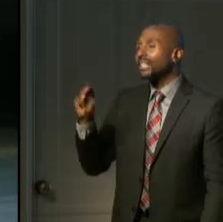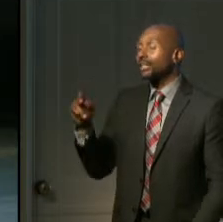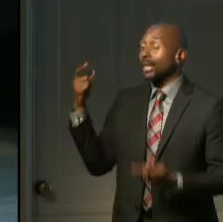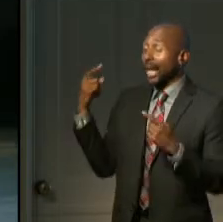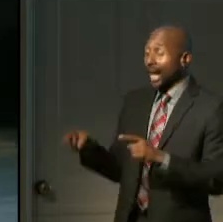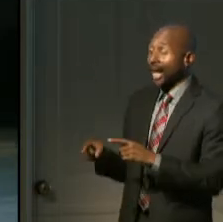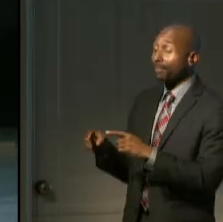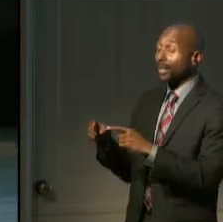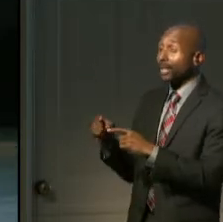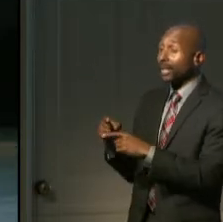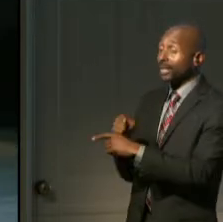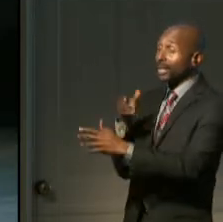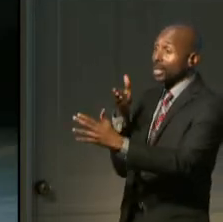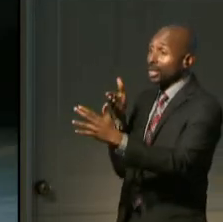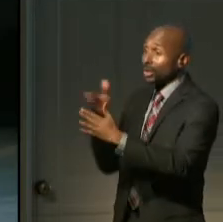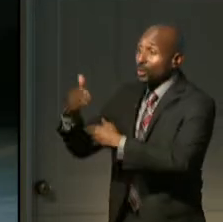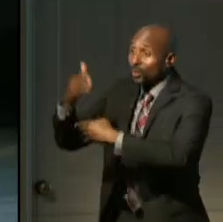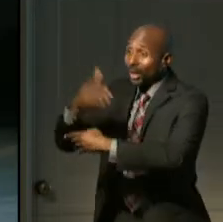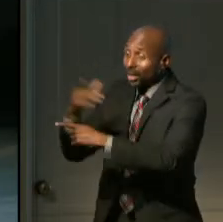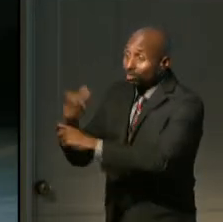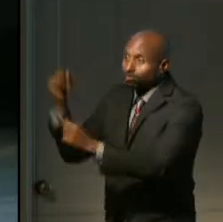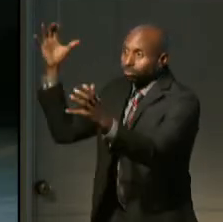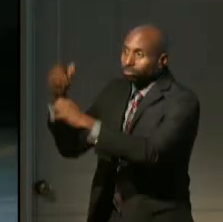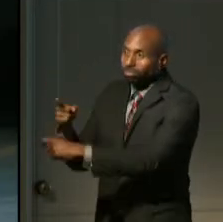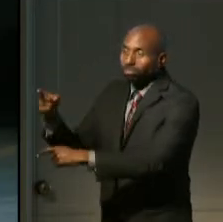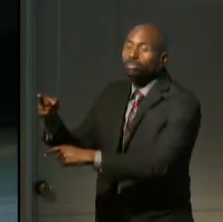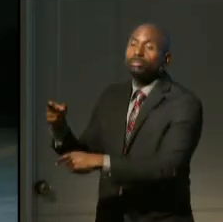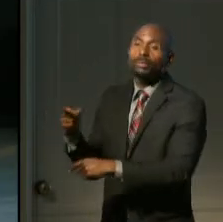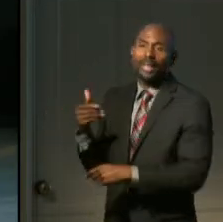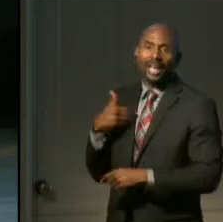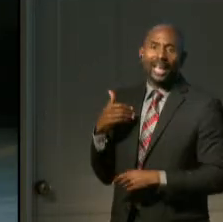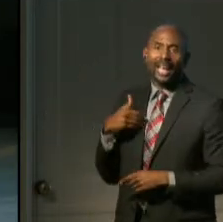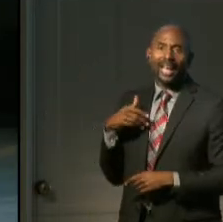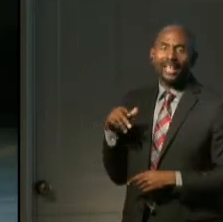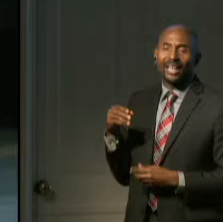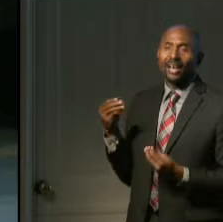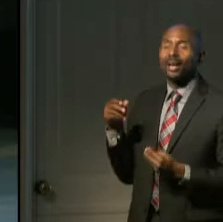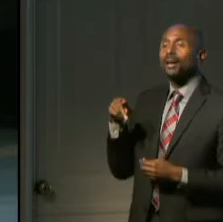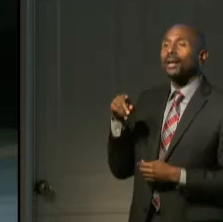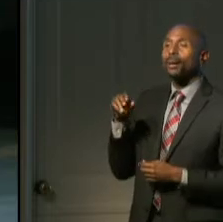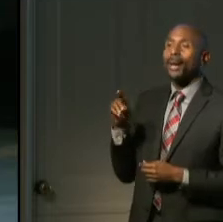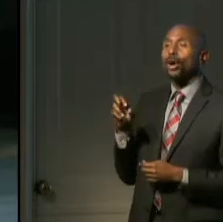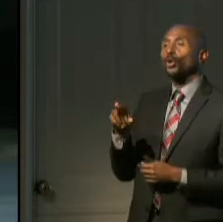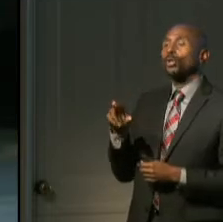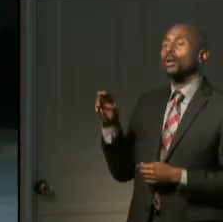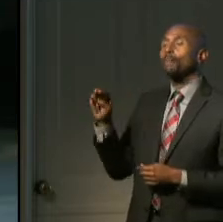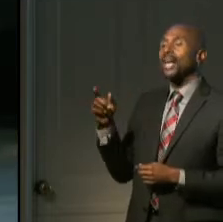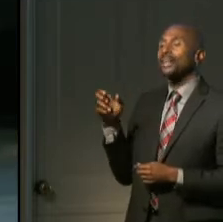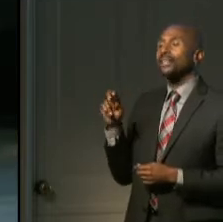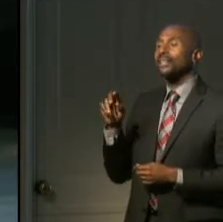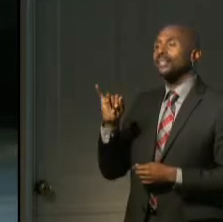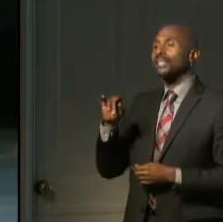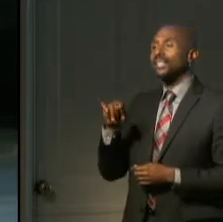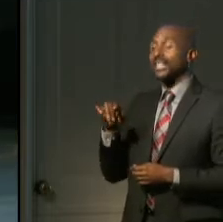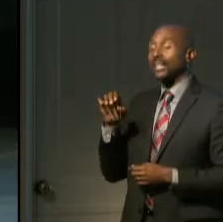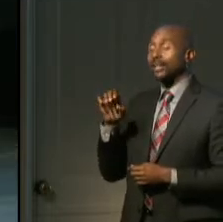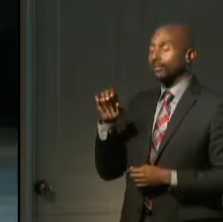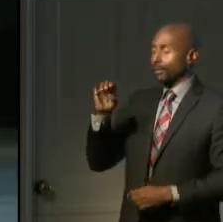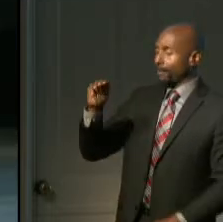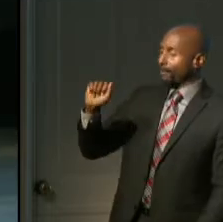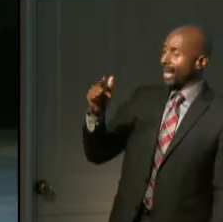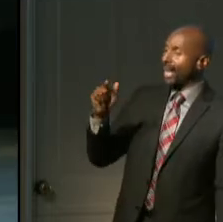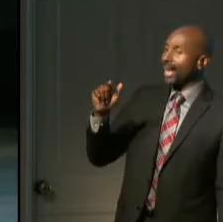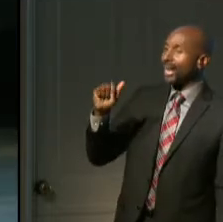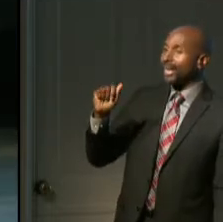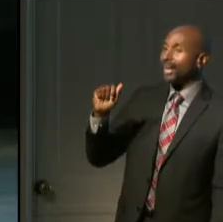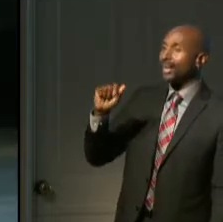through a window and exploded it. They were storing a powder magazine in there. And that destroyed about half of the frieze. As it